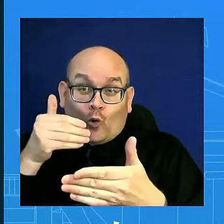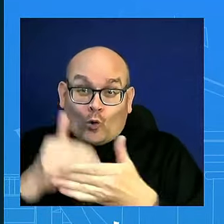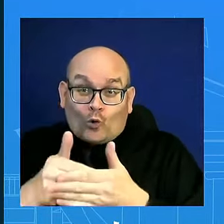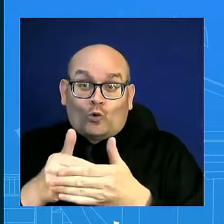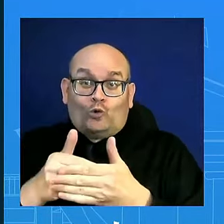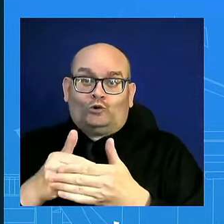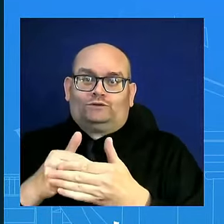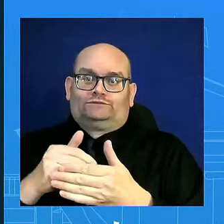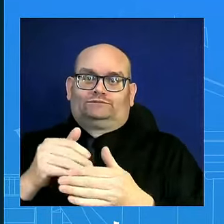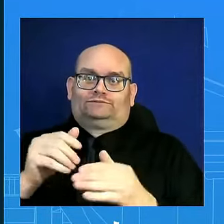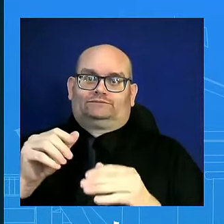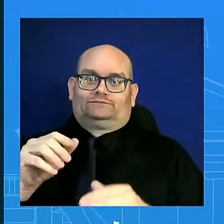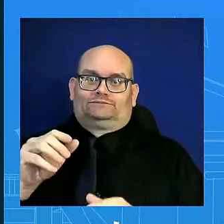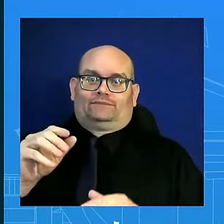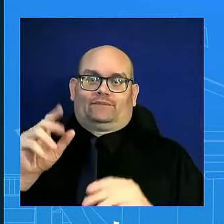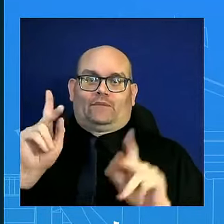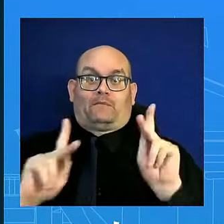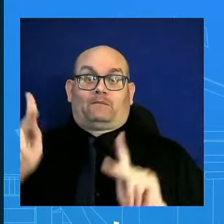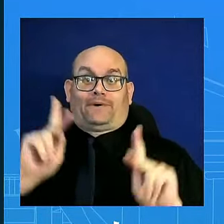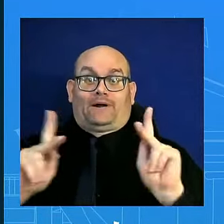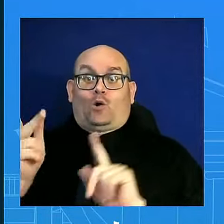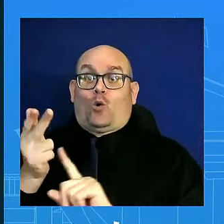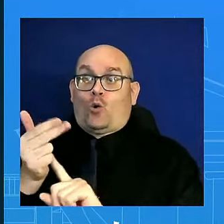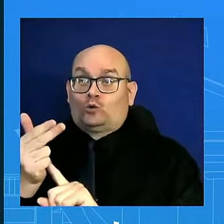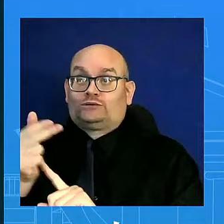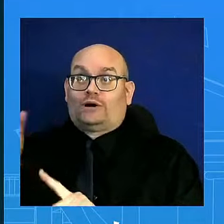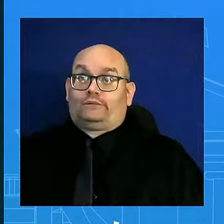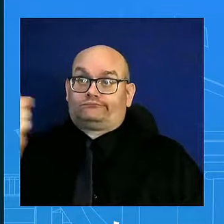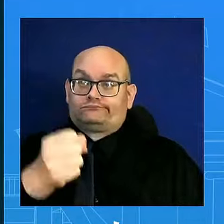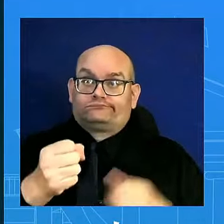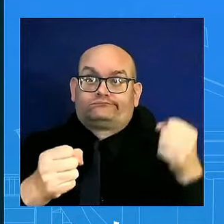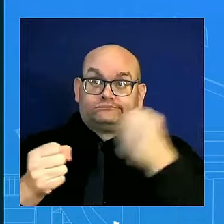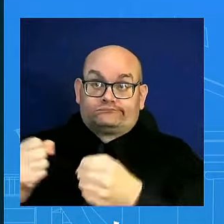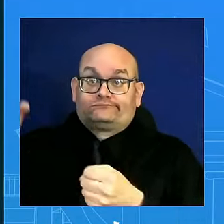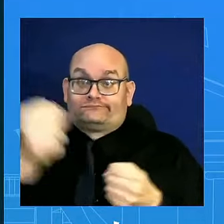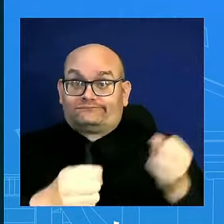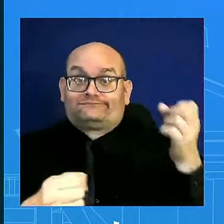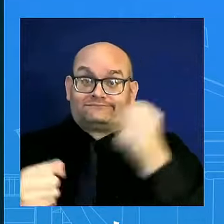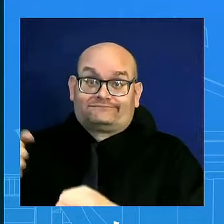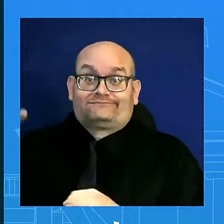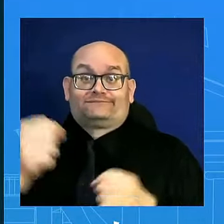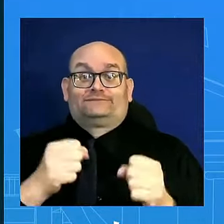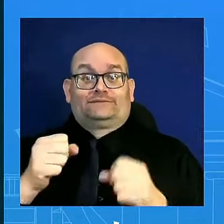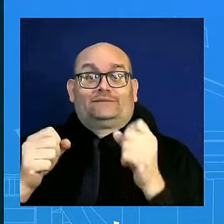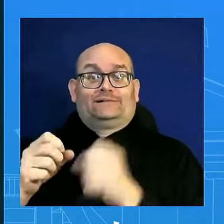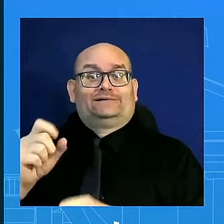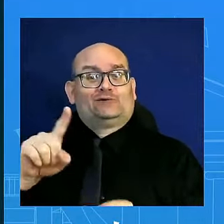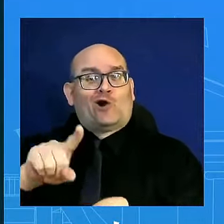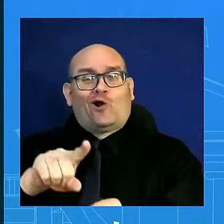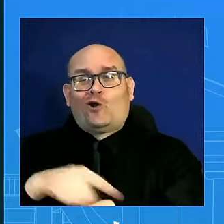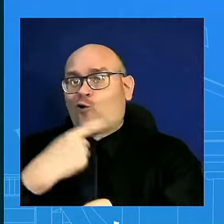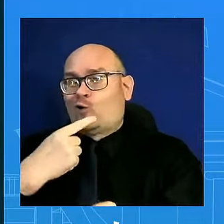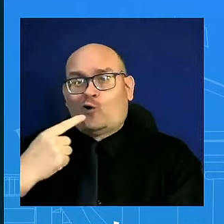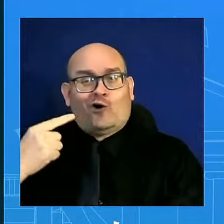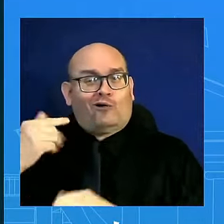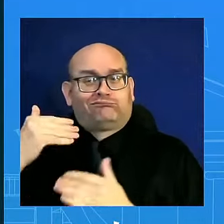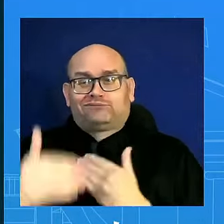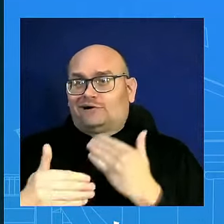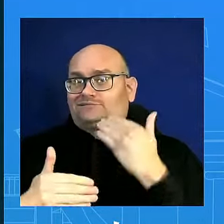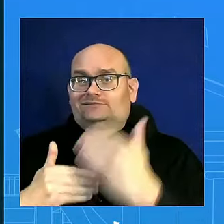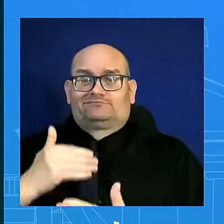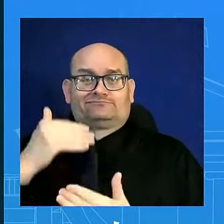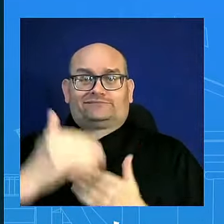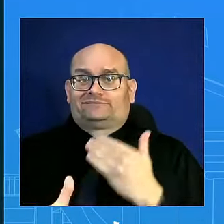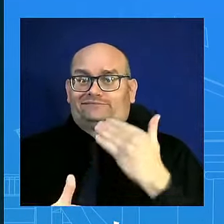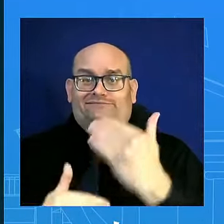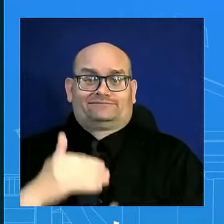hotel. This is a long-term process. We understood that it would not take, this would not take weeks or months. This is going